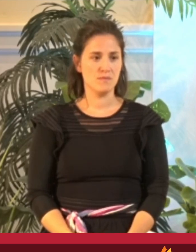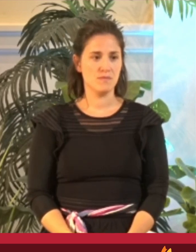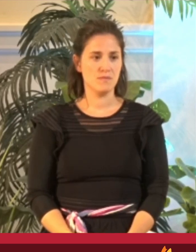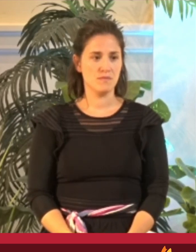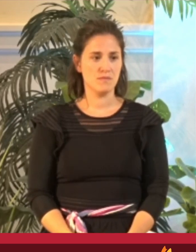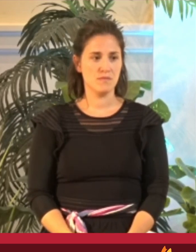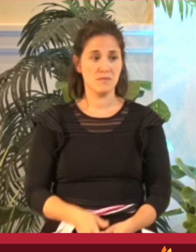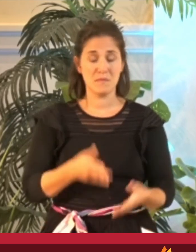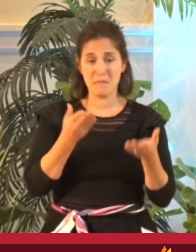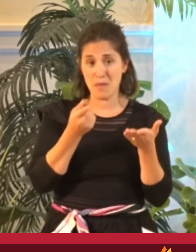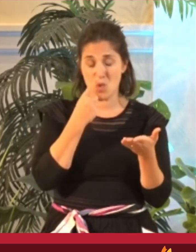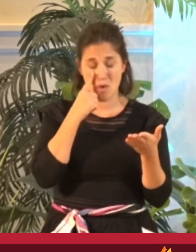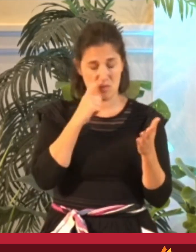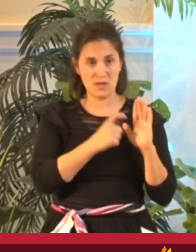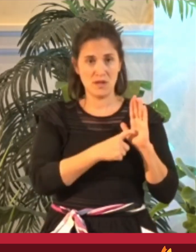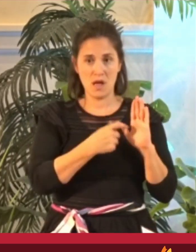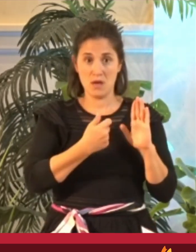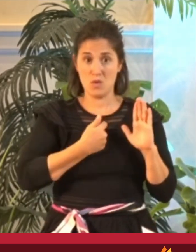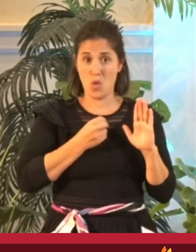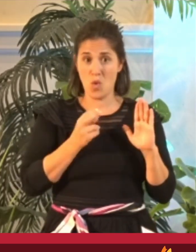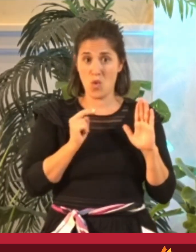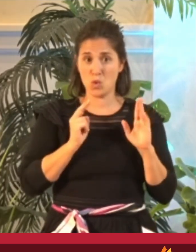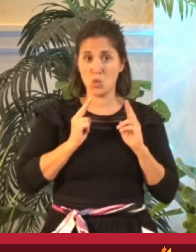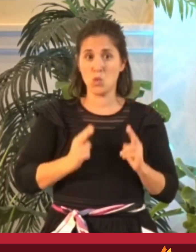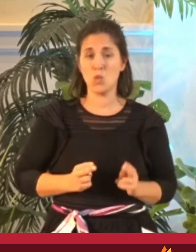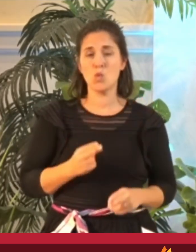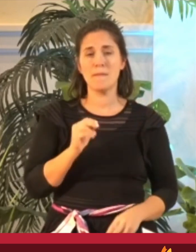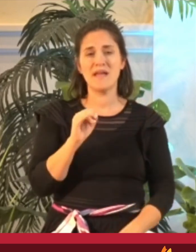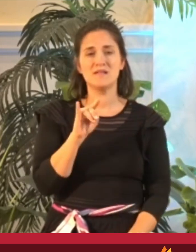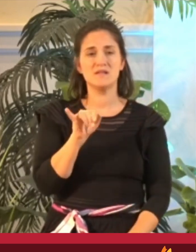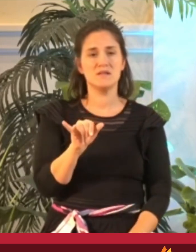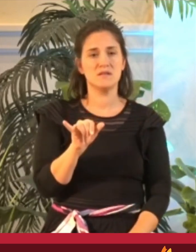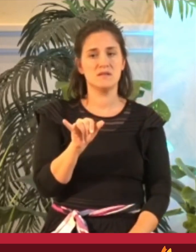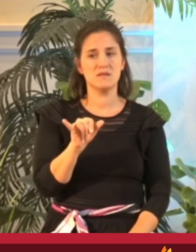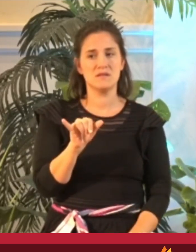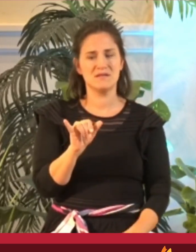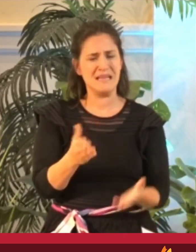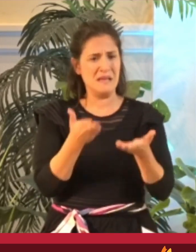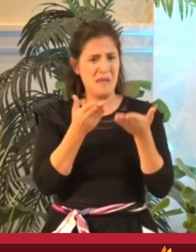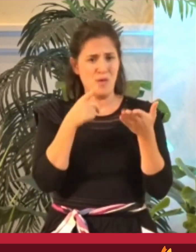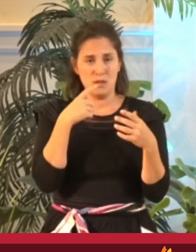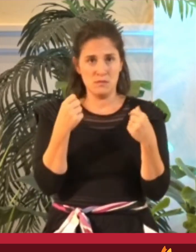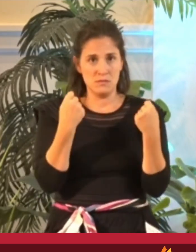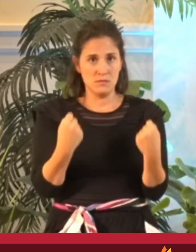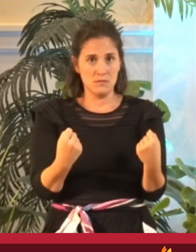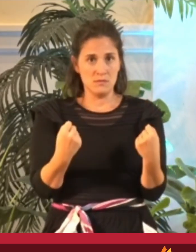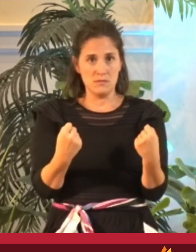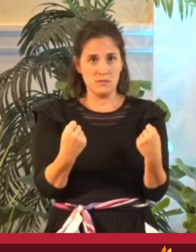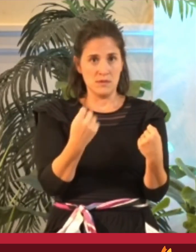By now, you've started arguing with that red light. When is this darn light going to change?